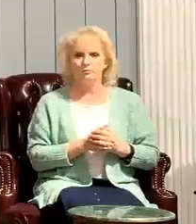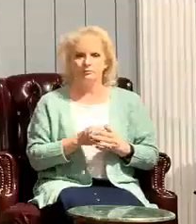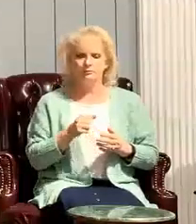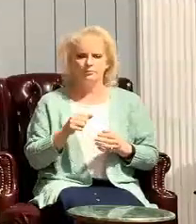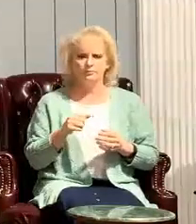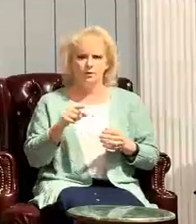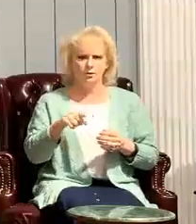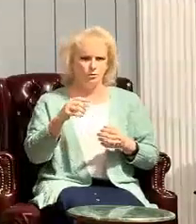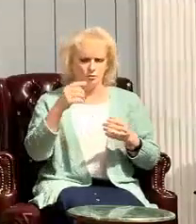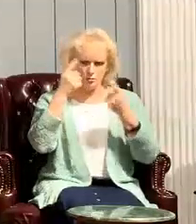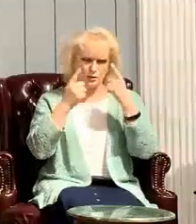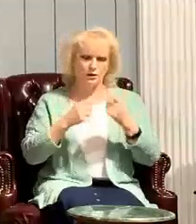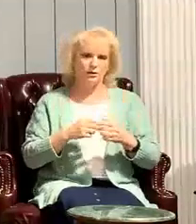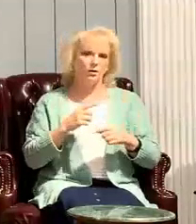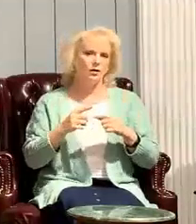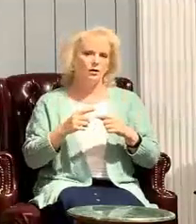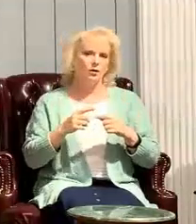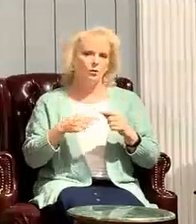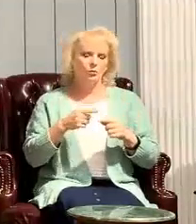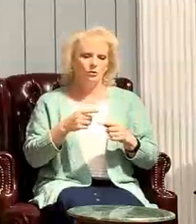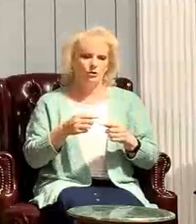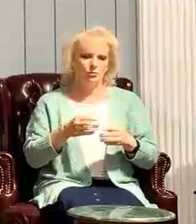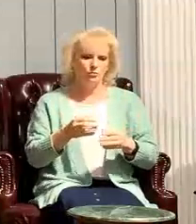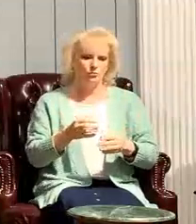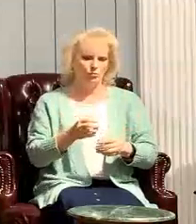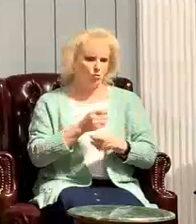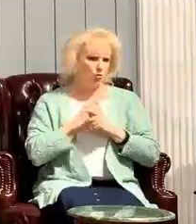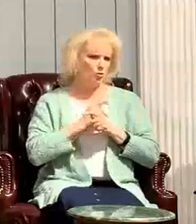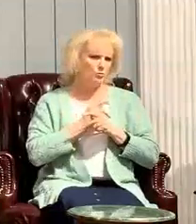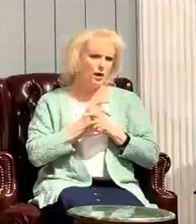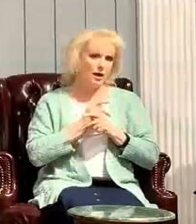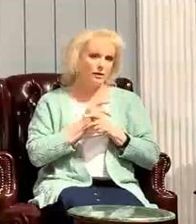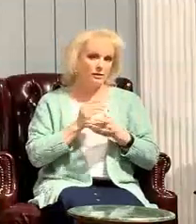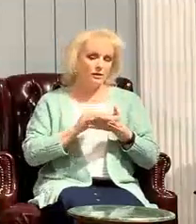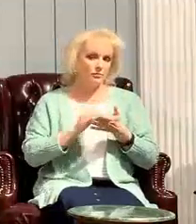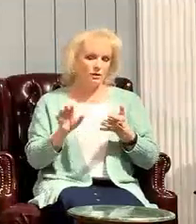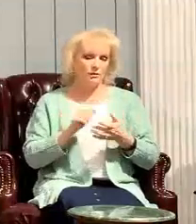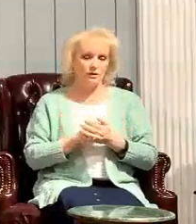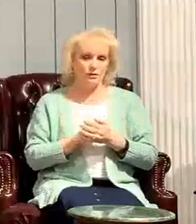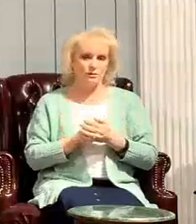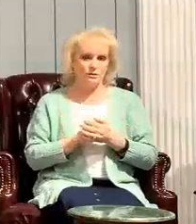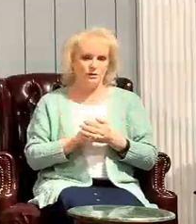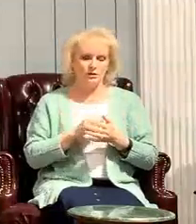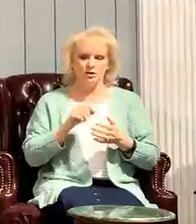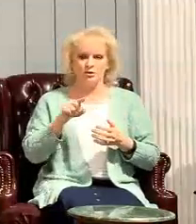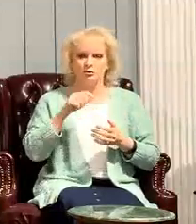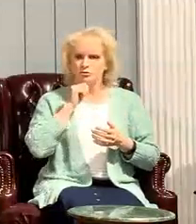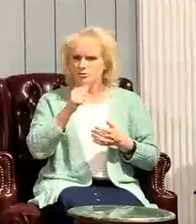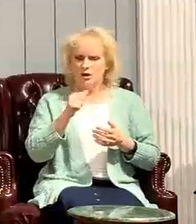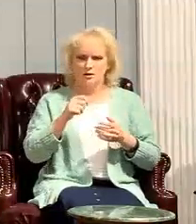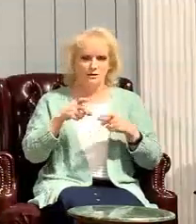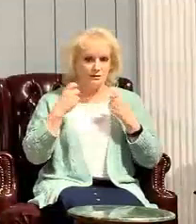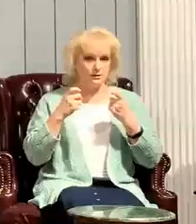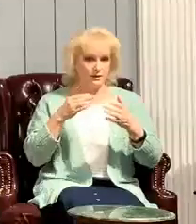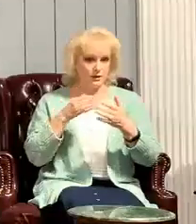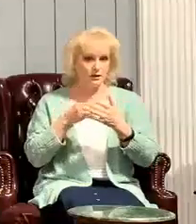that? When you hold back that forgiveness, you refuse to forgive someone, you're not sinning against that person. You're not even really sinning against yourself, although you're hurting